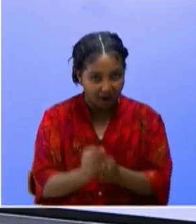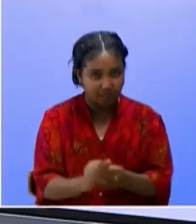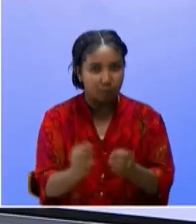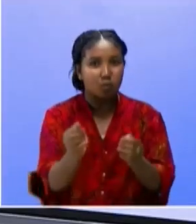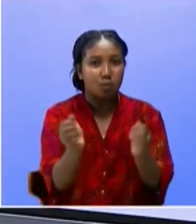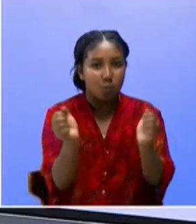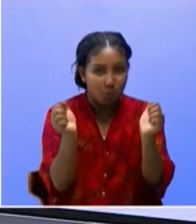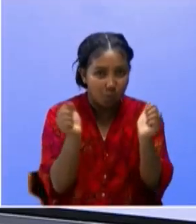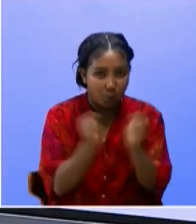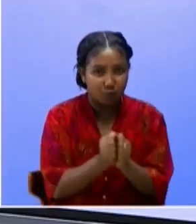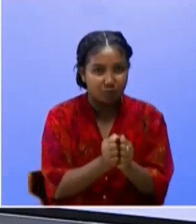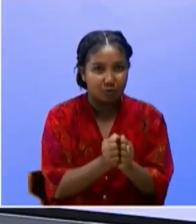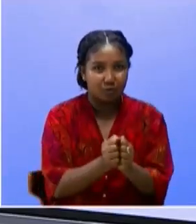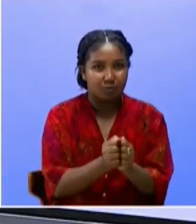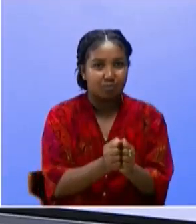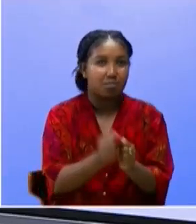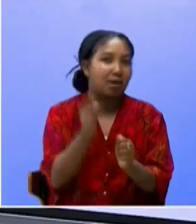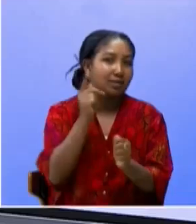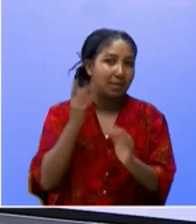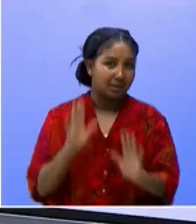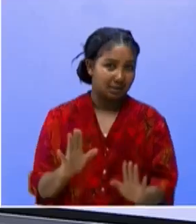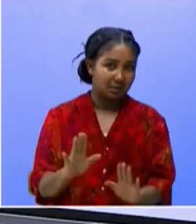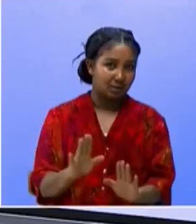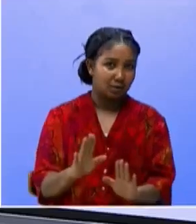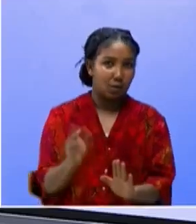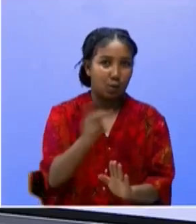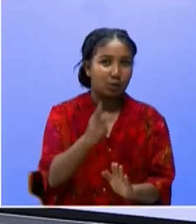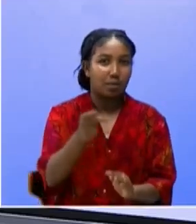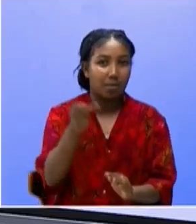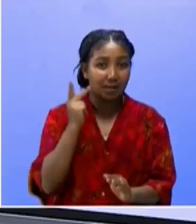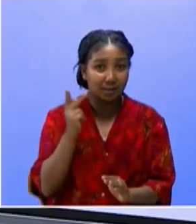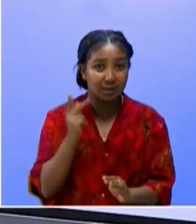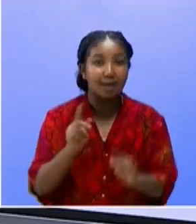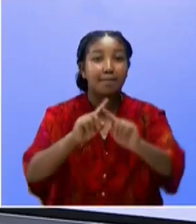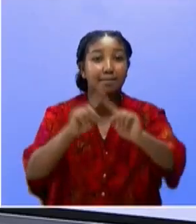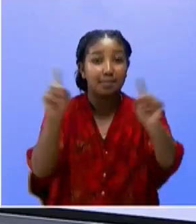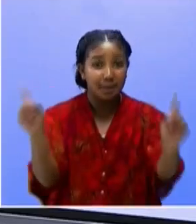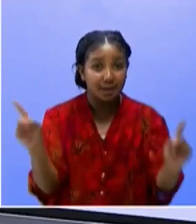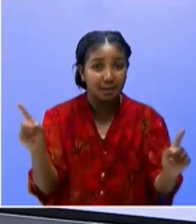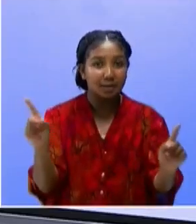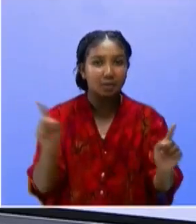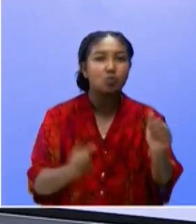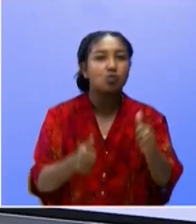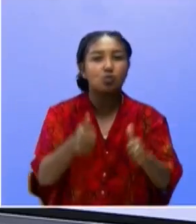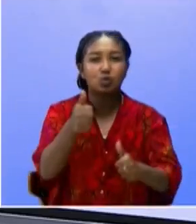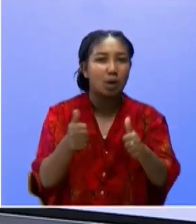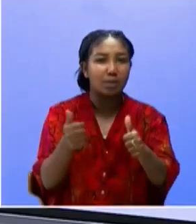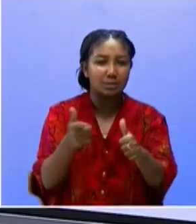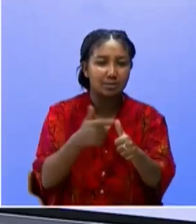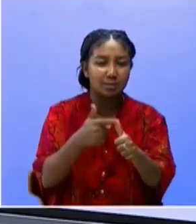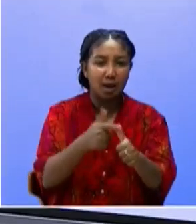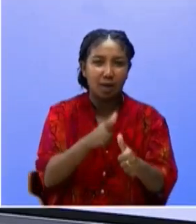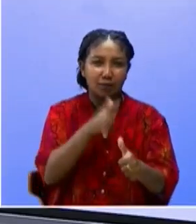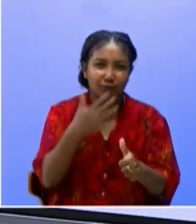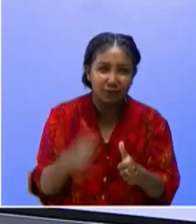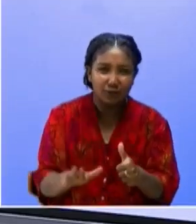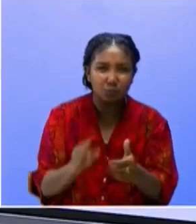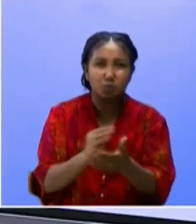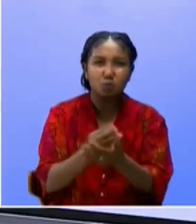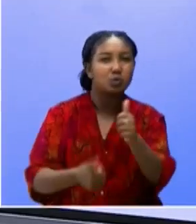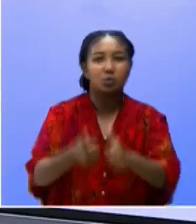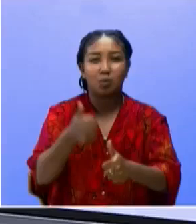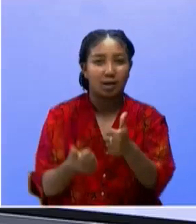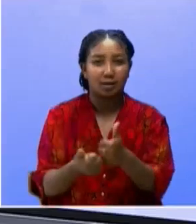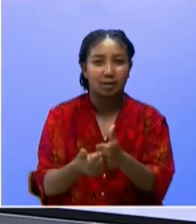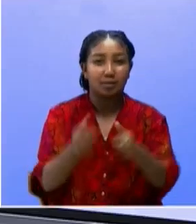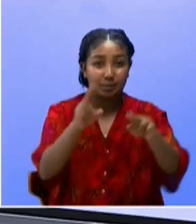both of them are what? Past. Both of them are past. But which one do you think happened first? Let